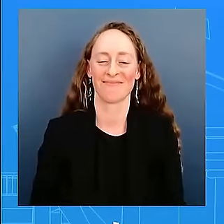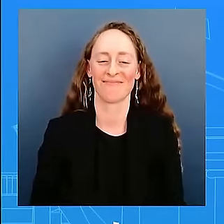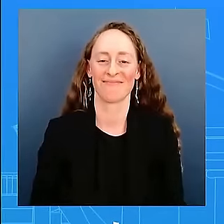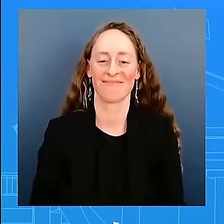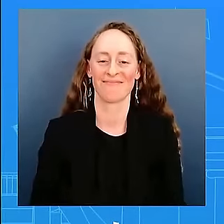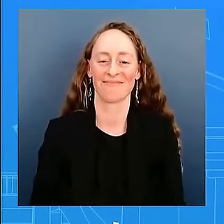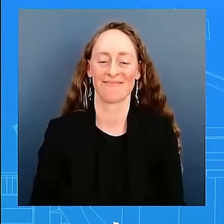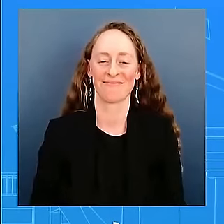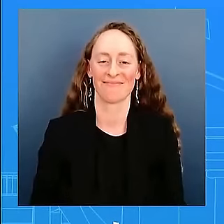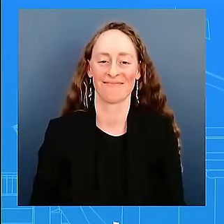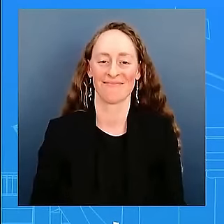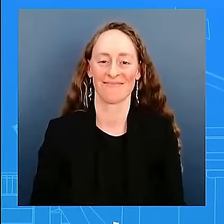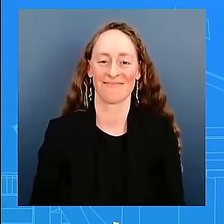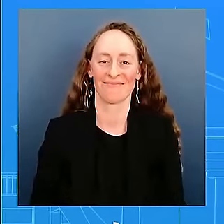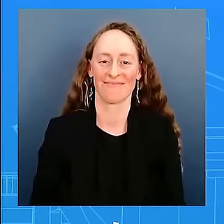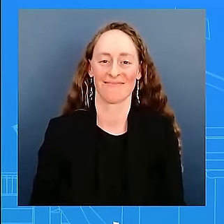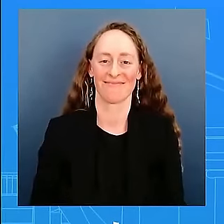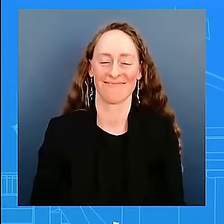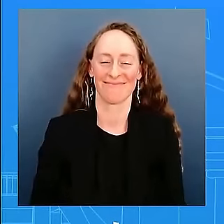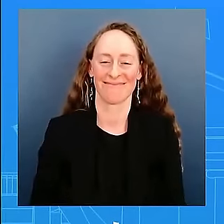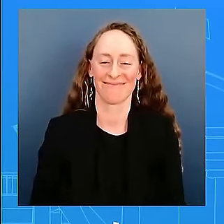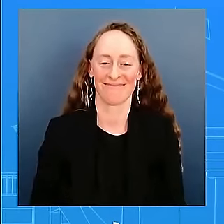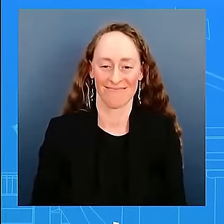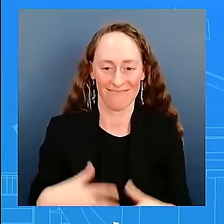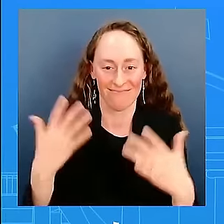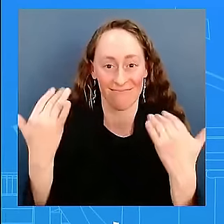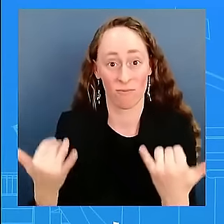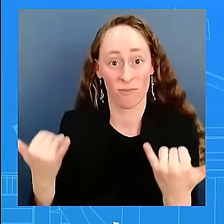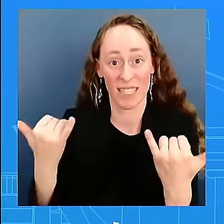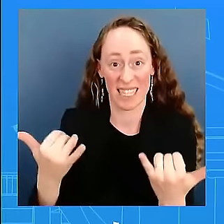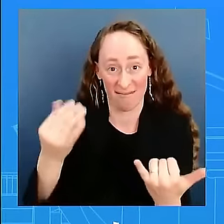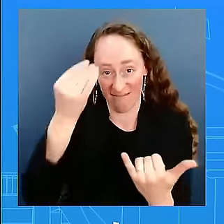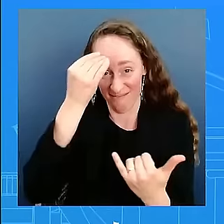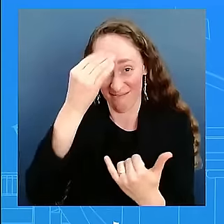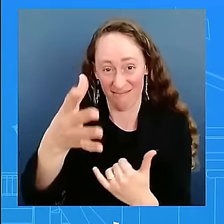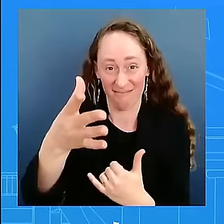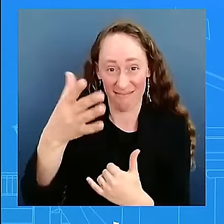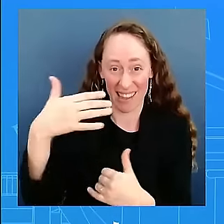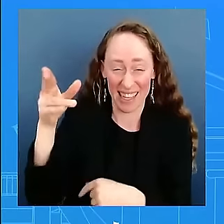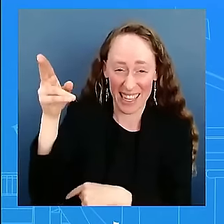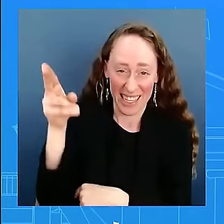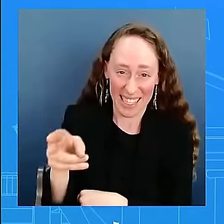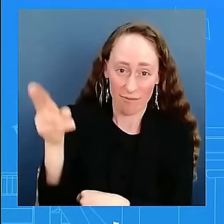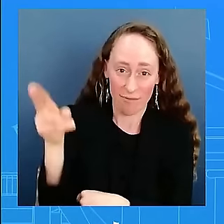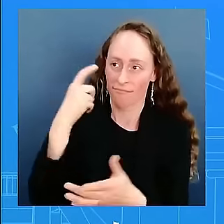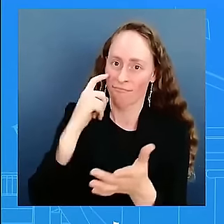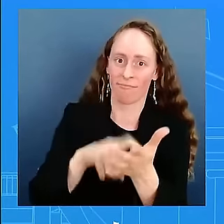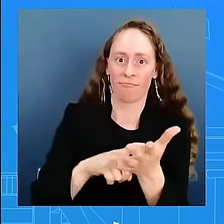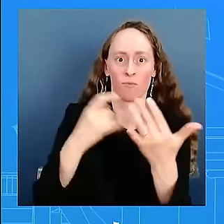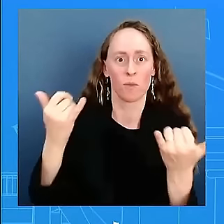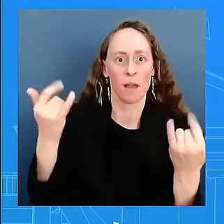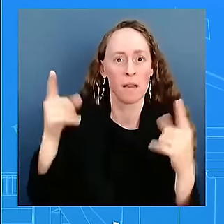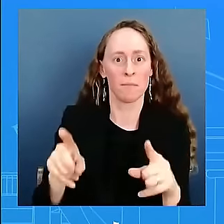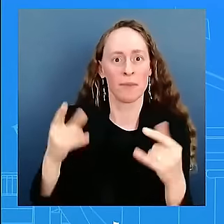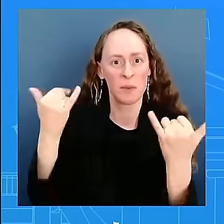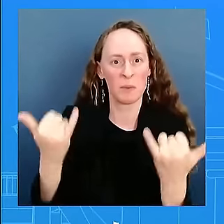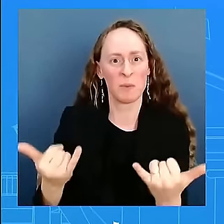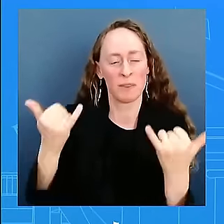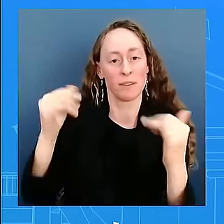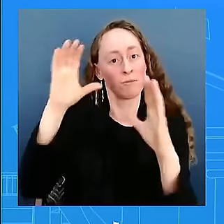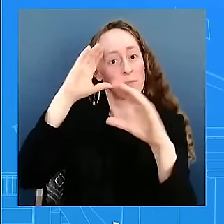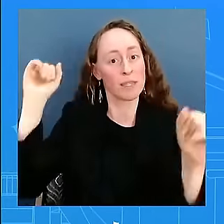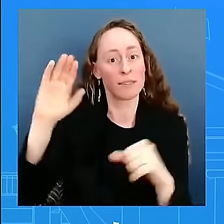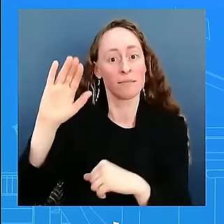afternoon. So, it's a historic and important day. President Biden and his administration have secured a deal for Americans who